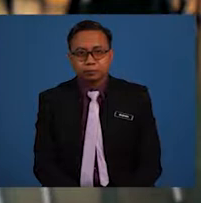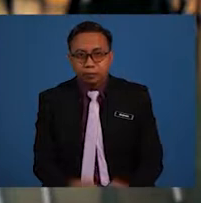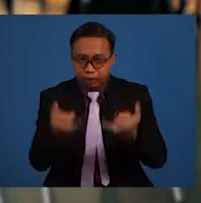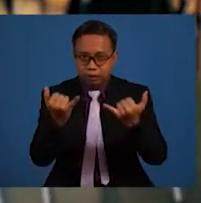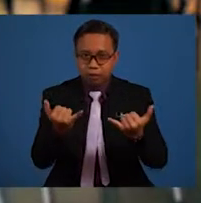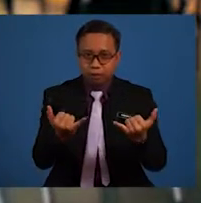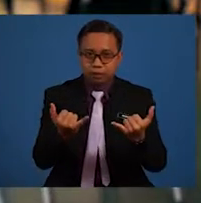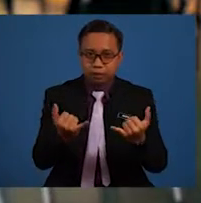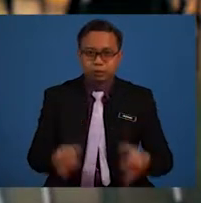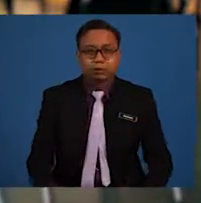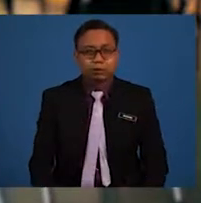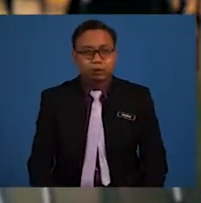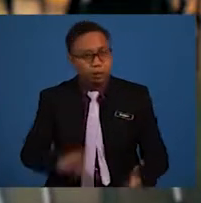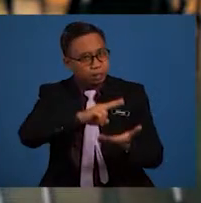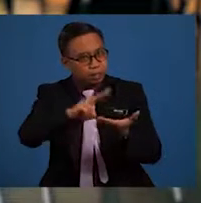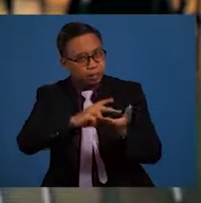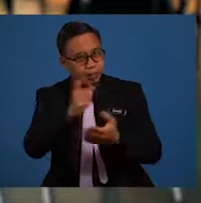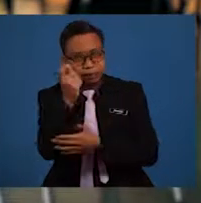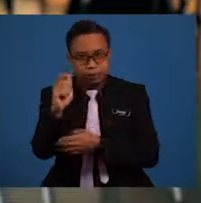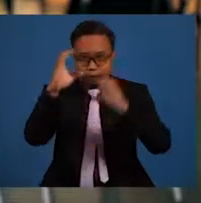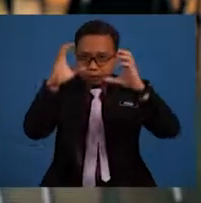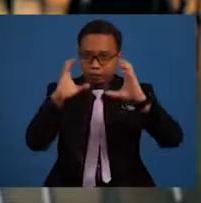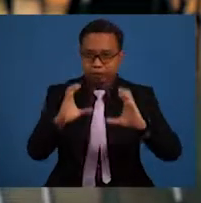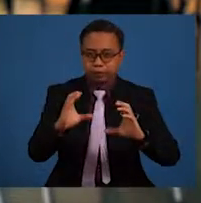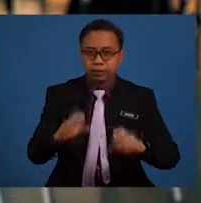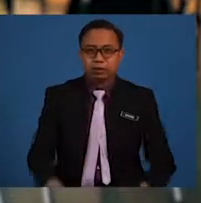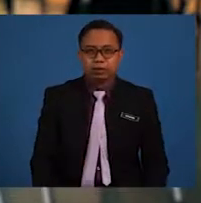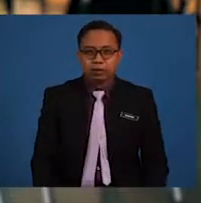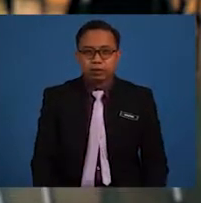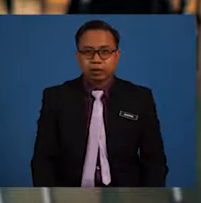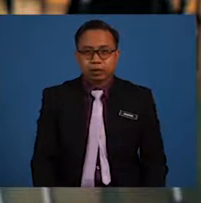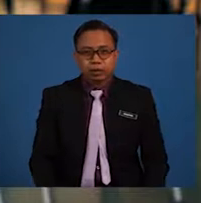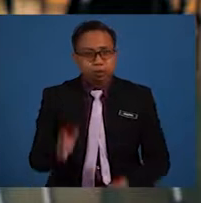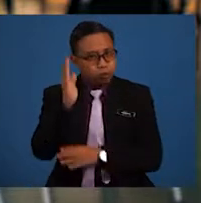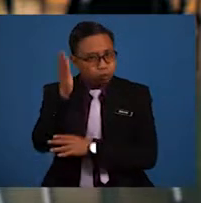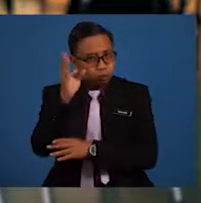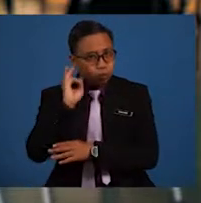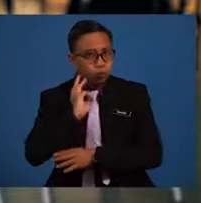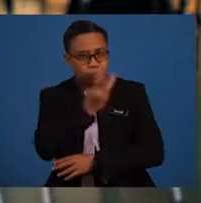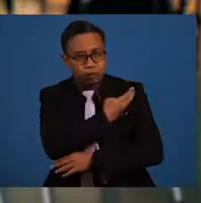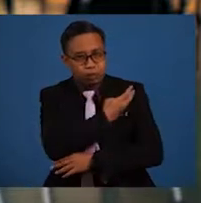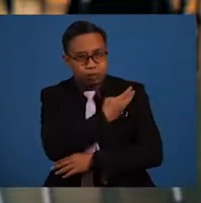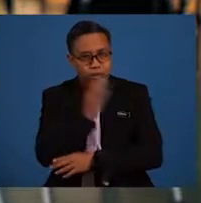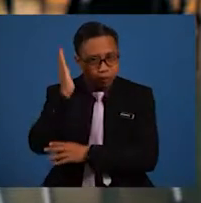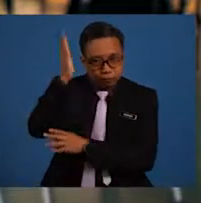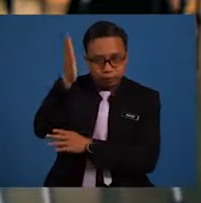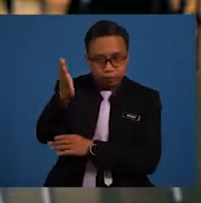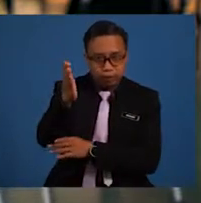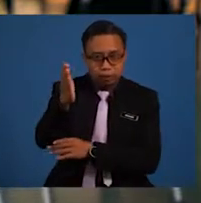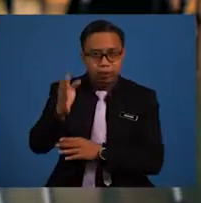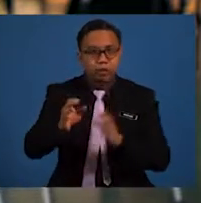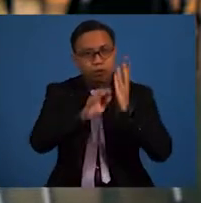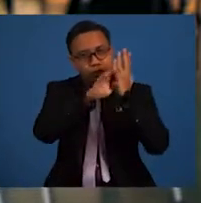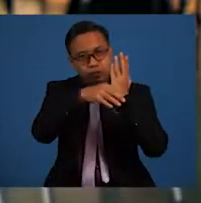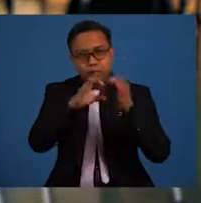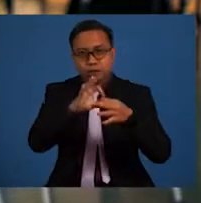Now that we have read the paragraph, shall we look further into the function